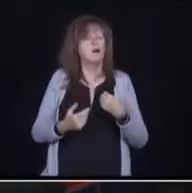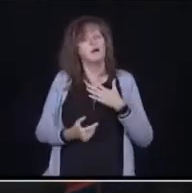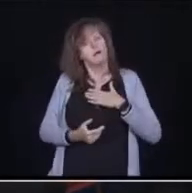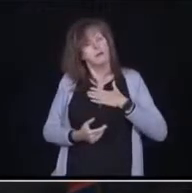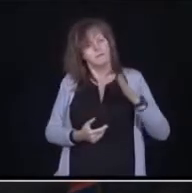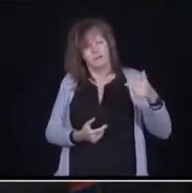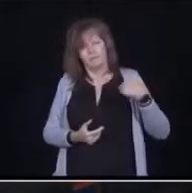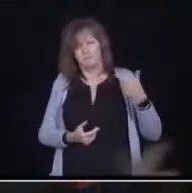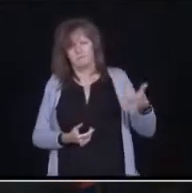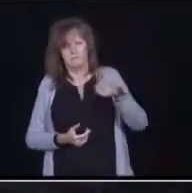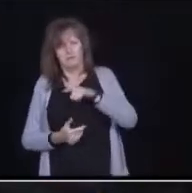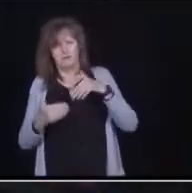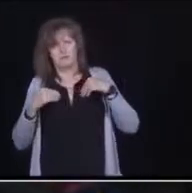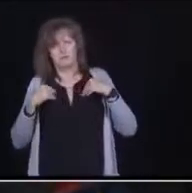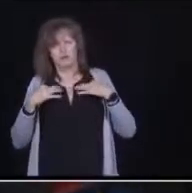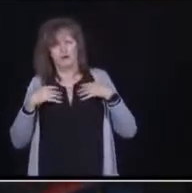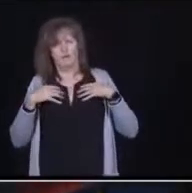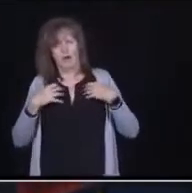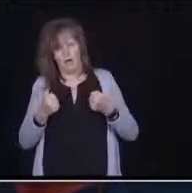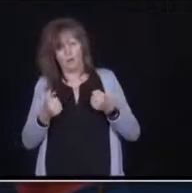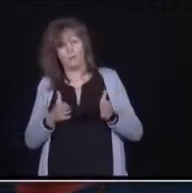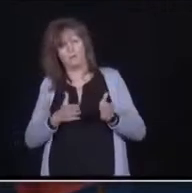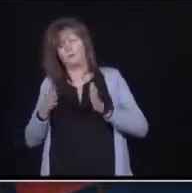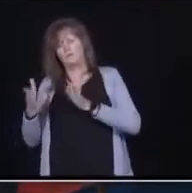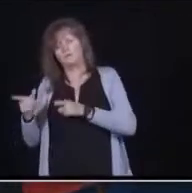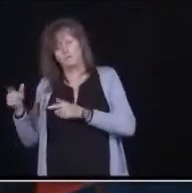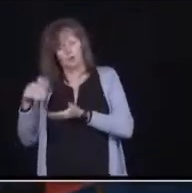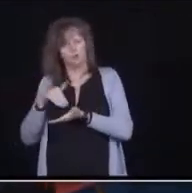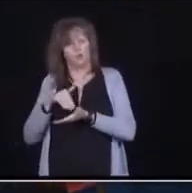hand it over to Dr. Heyer. Thank you.